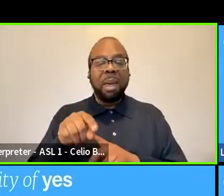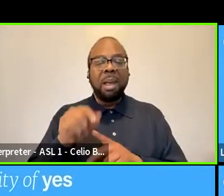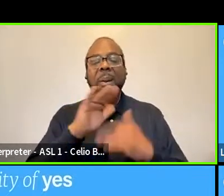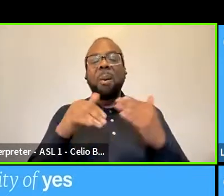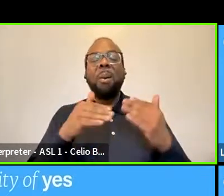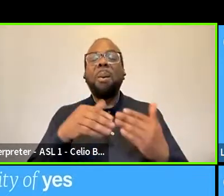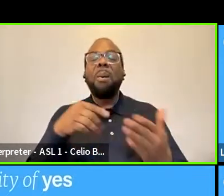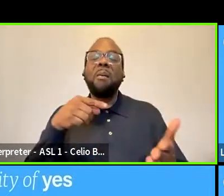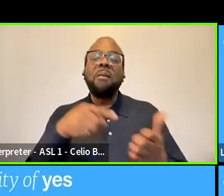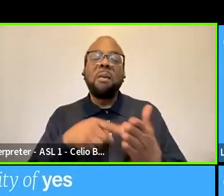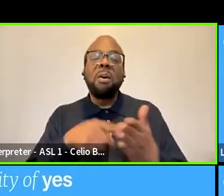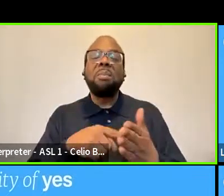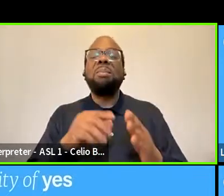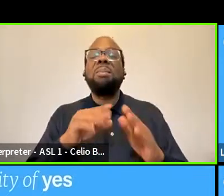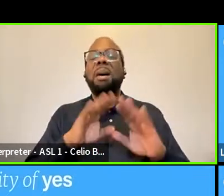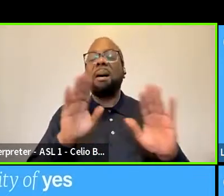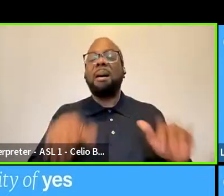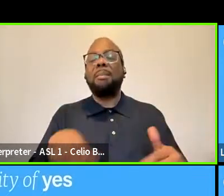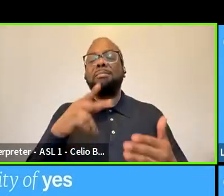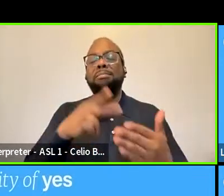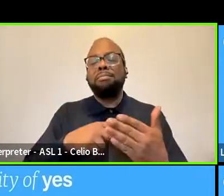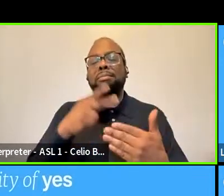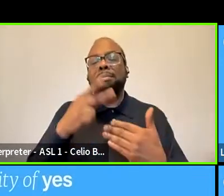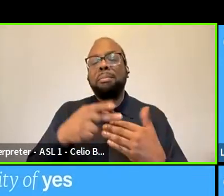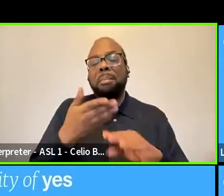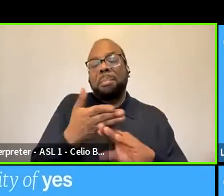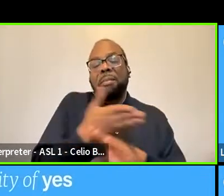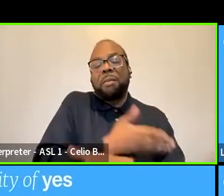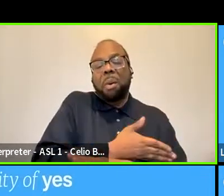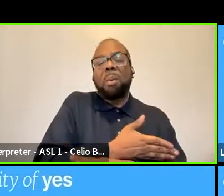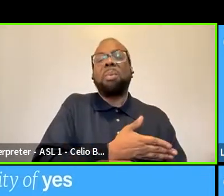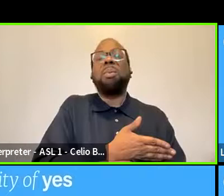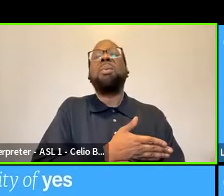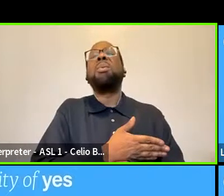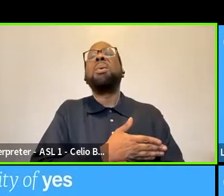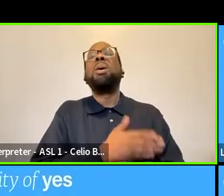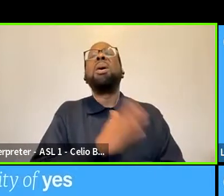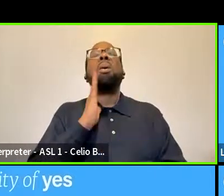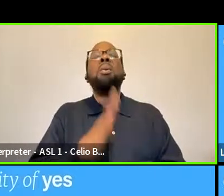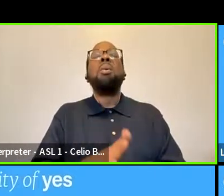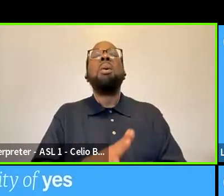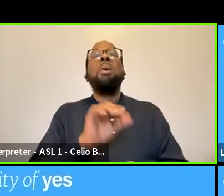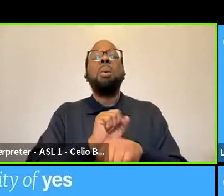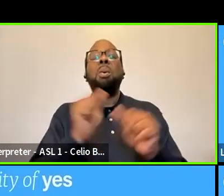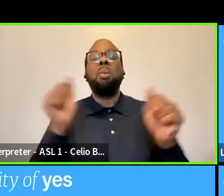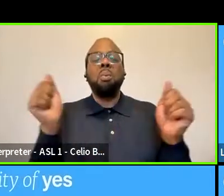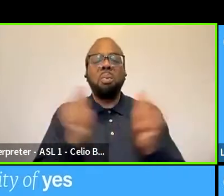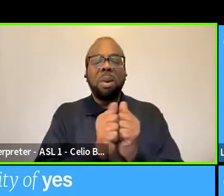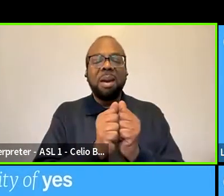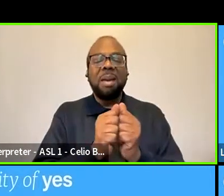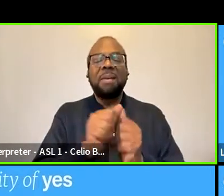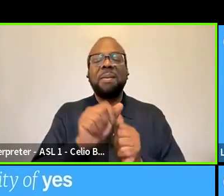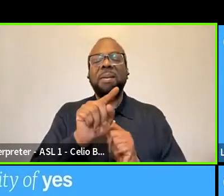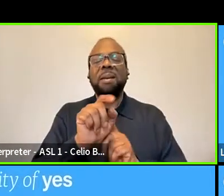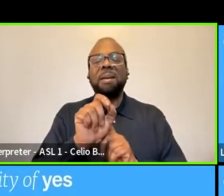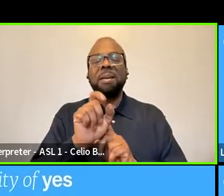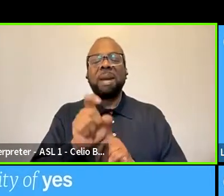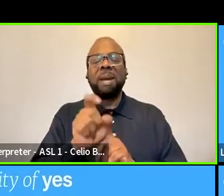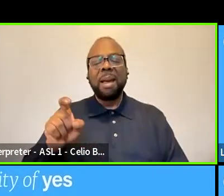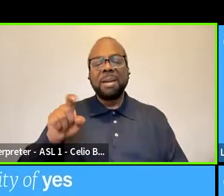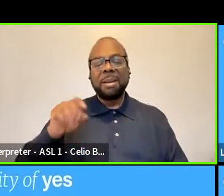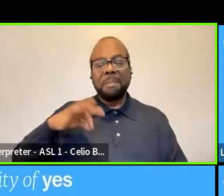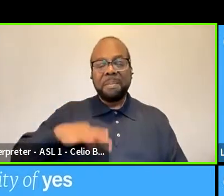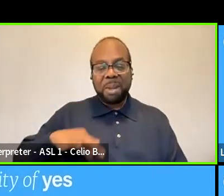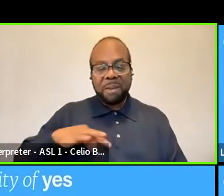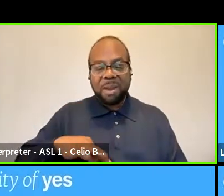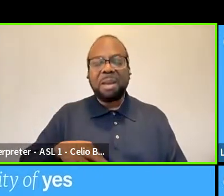housing programs in the zoning before it, is designed to work with a tax incentive so that they can work together to create